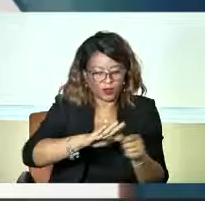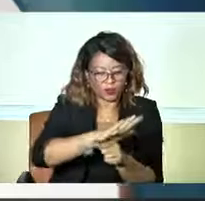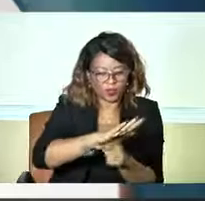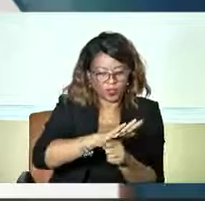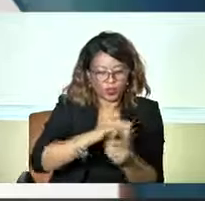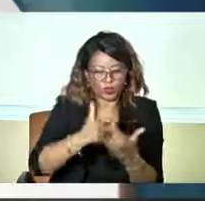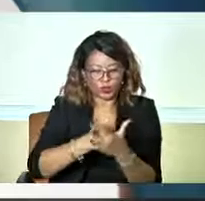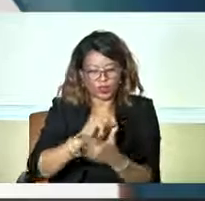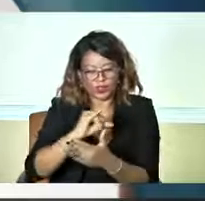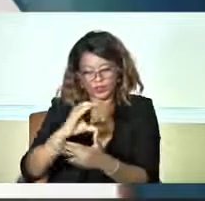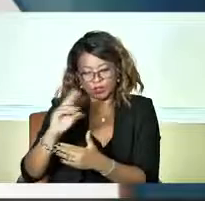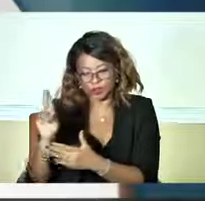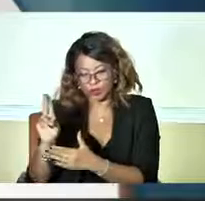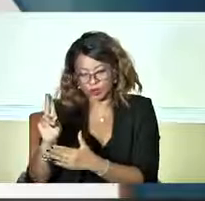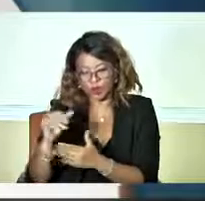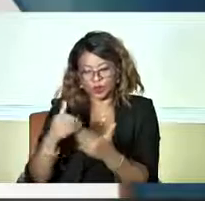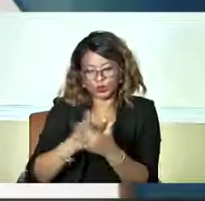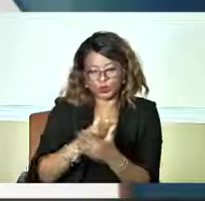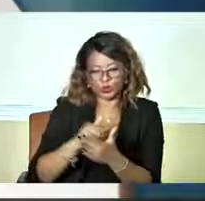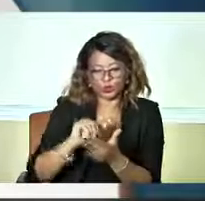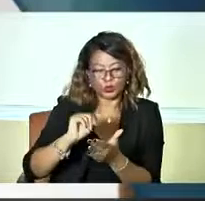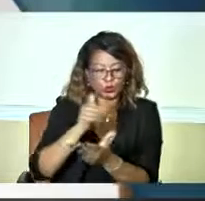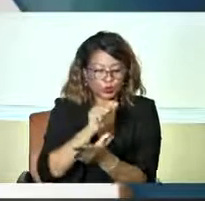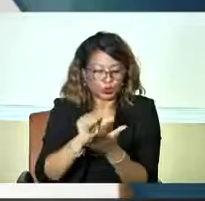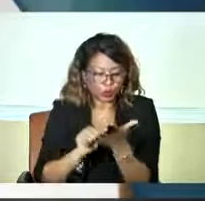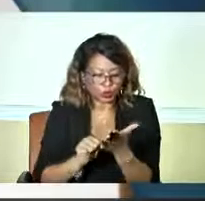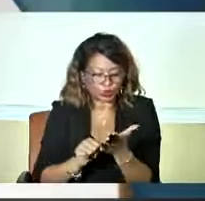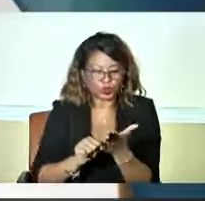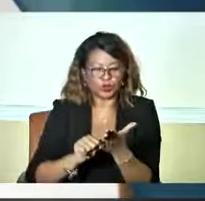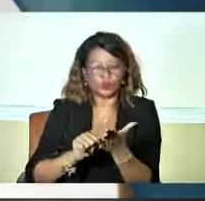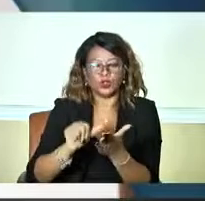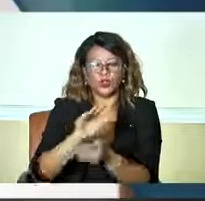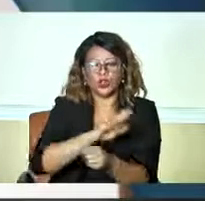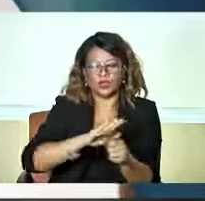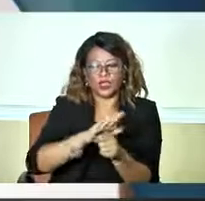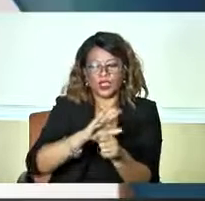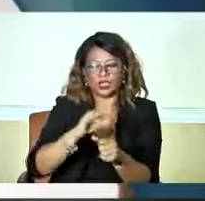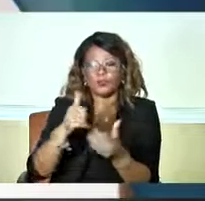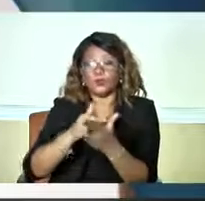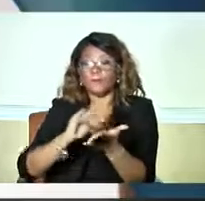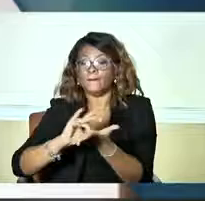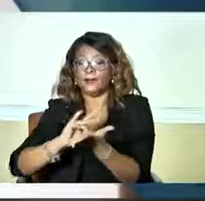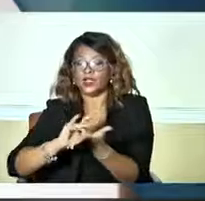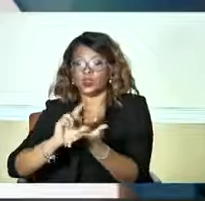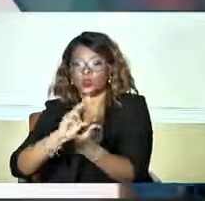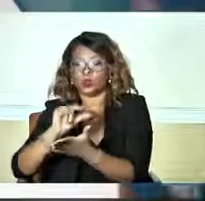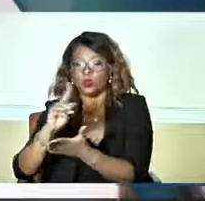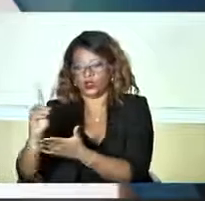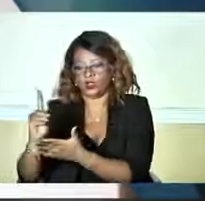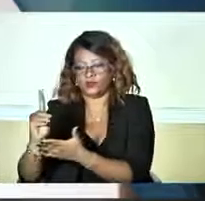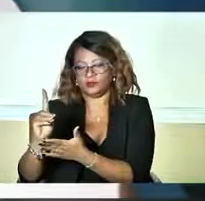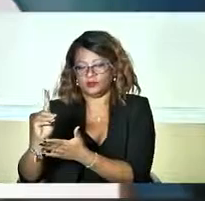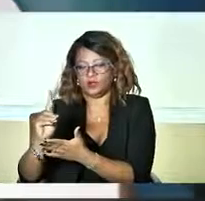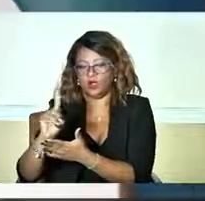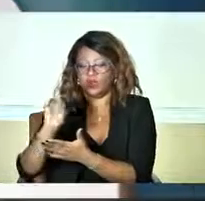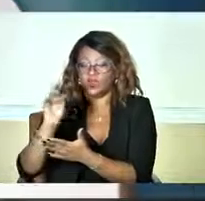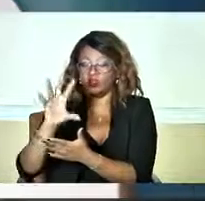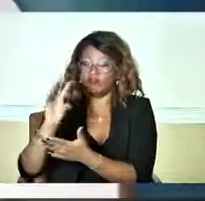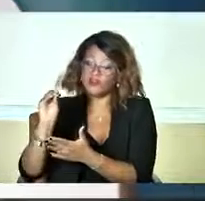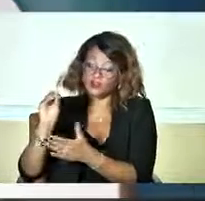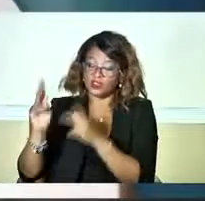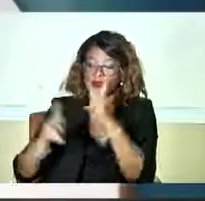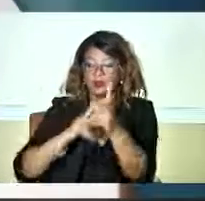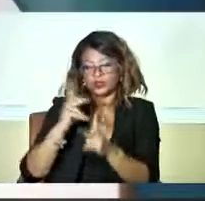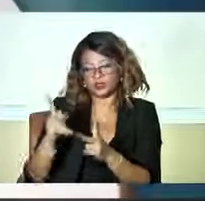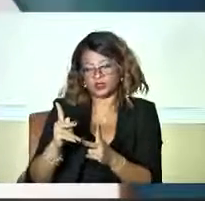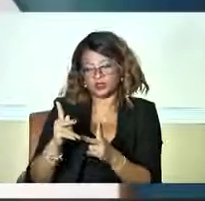new ICU, new surgical ward, and new medical ward. Approximately 150